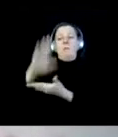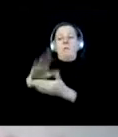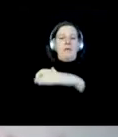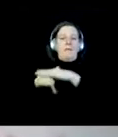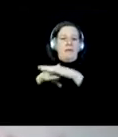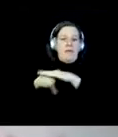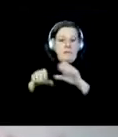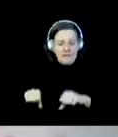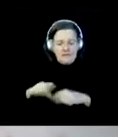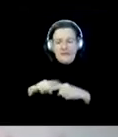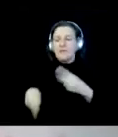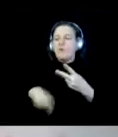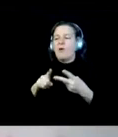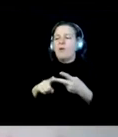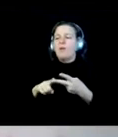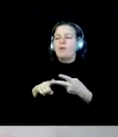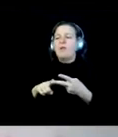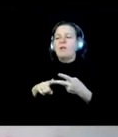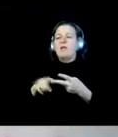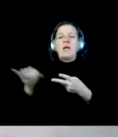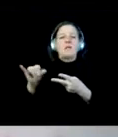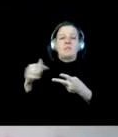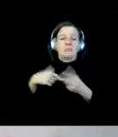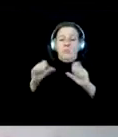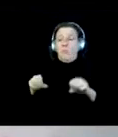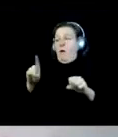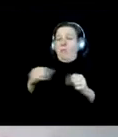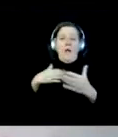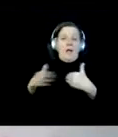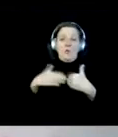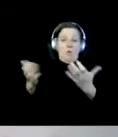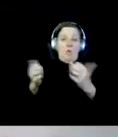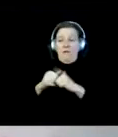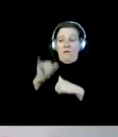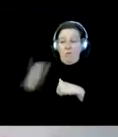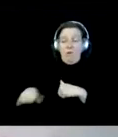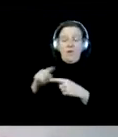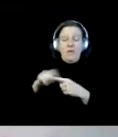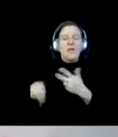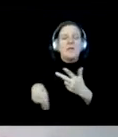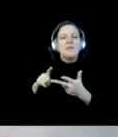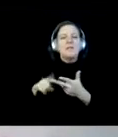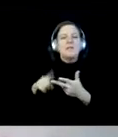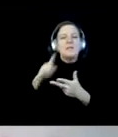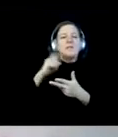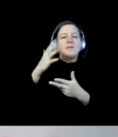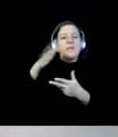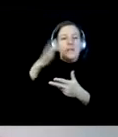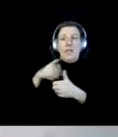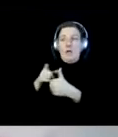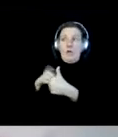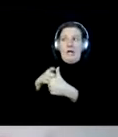like, well, I can do whatever I want with this. Or I think like theory was initially so freeing for